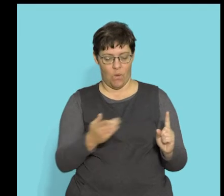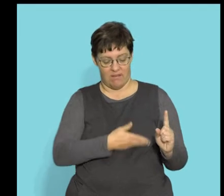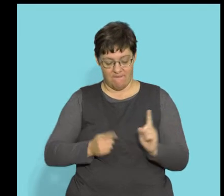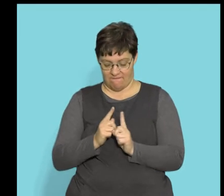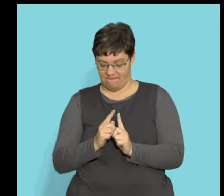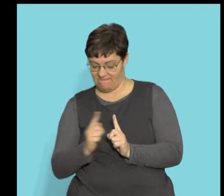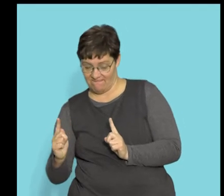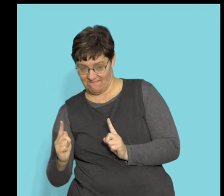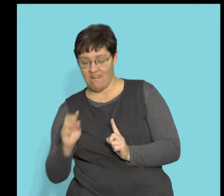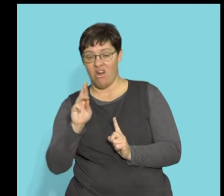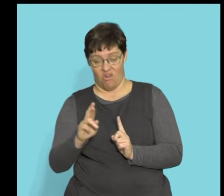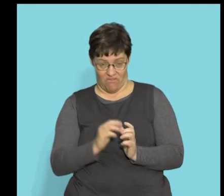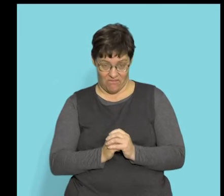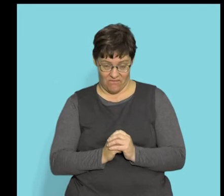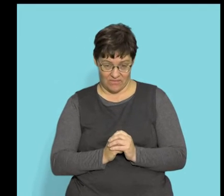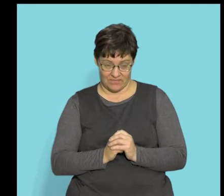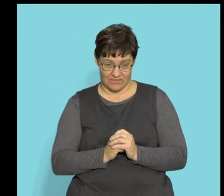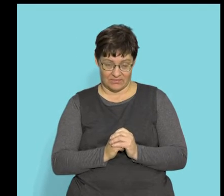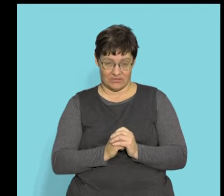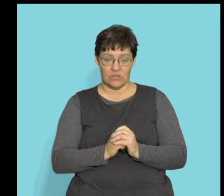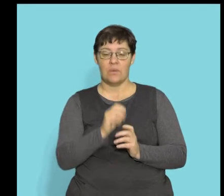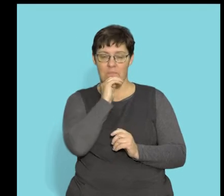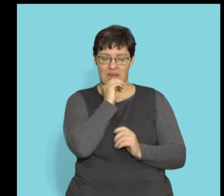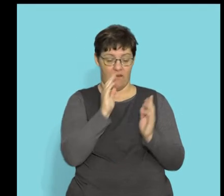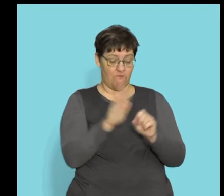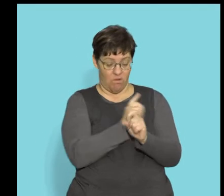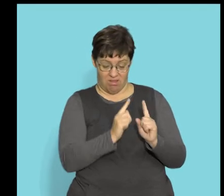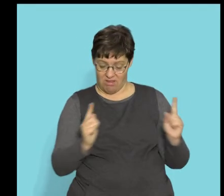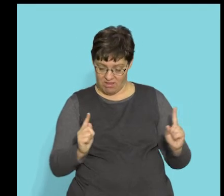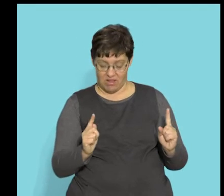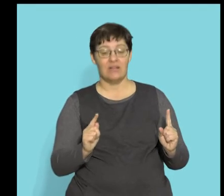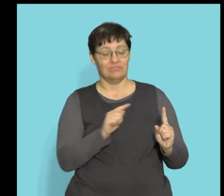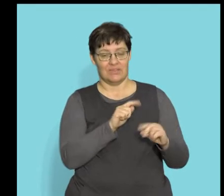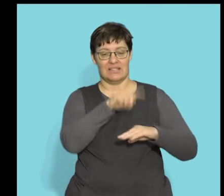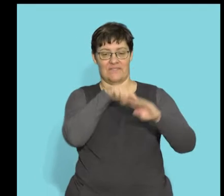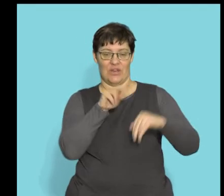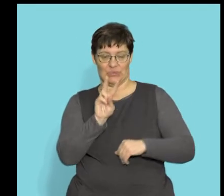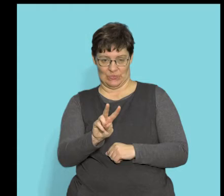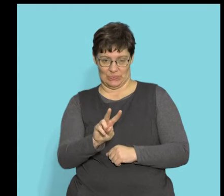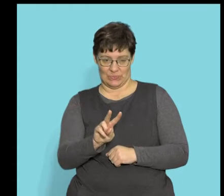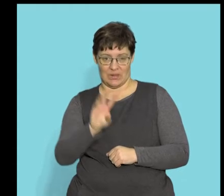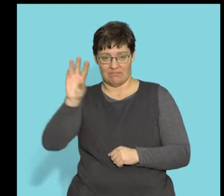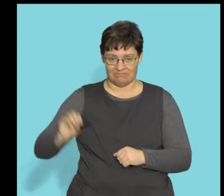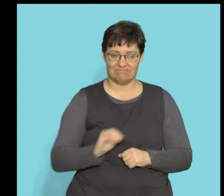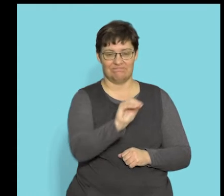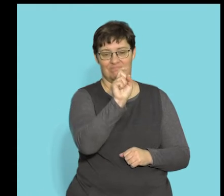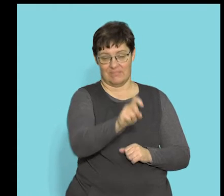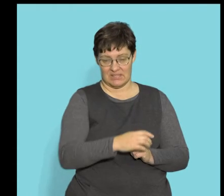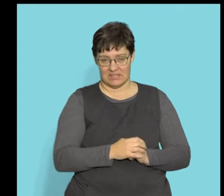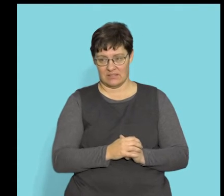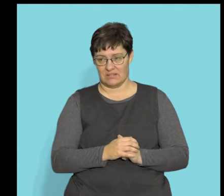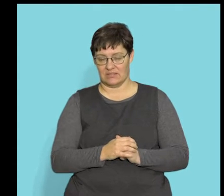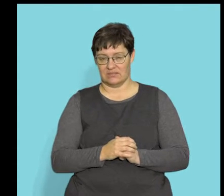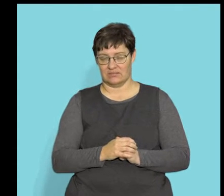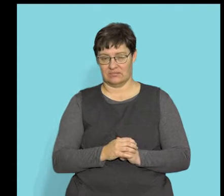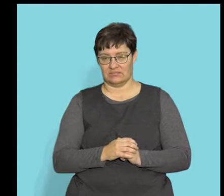So if you are given the diameter, you have to first divide the diameter by 2 before substituting into the formula. But if you are given the radius,